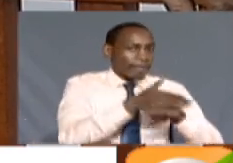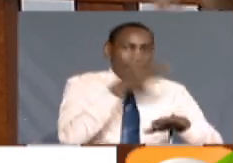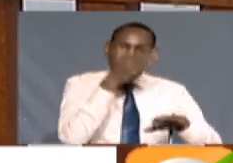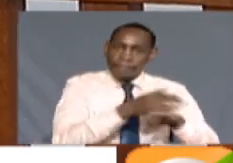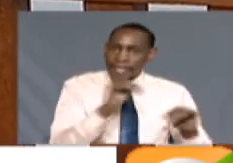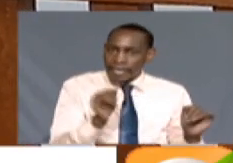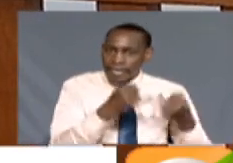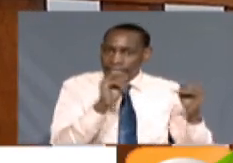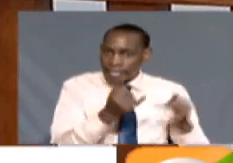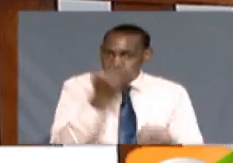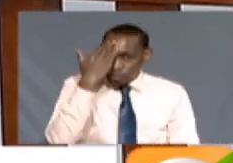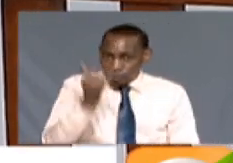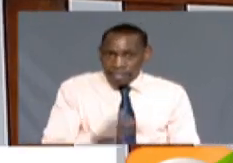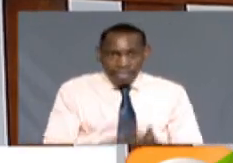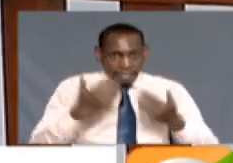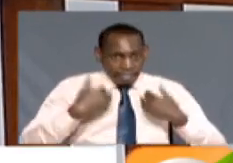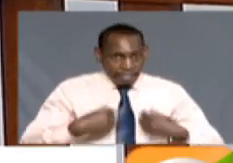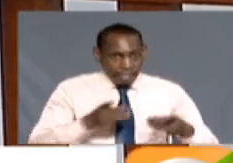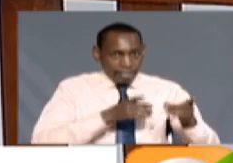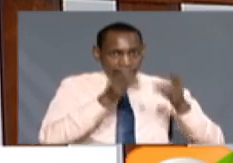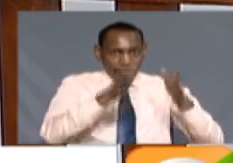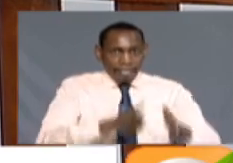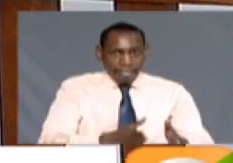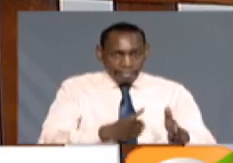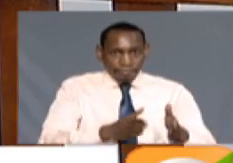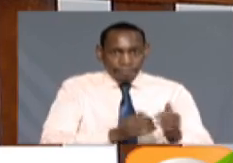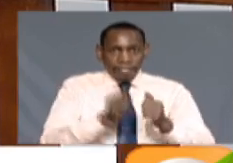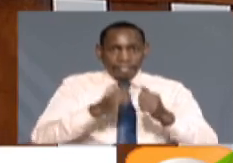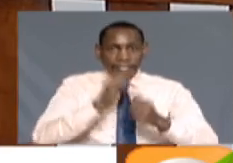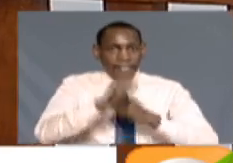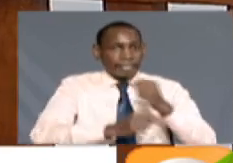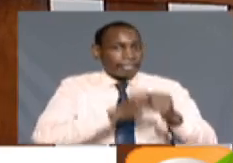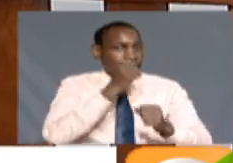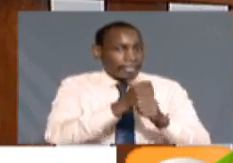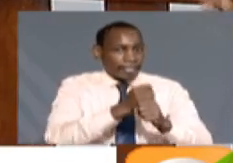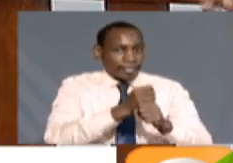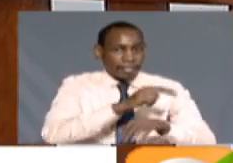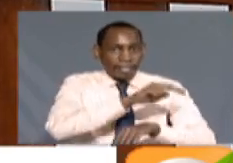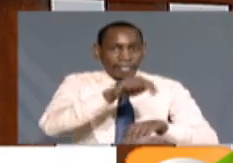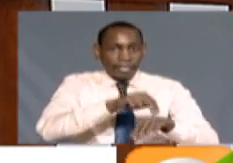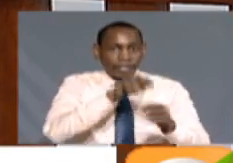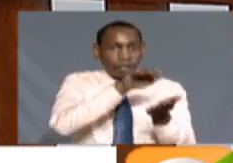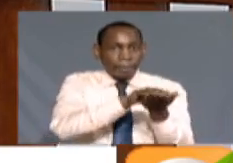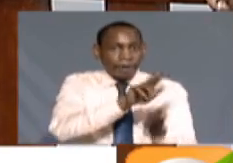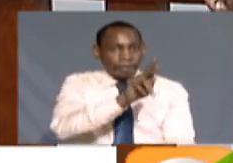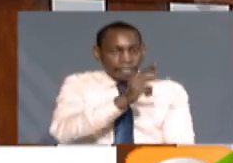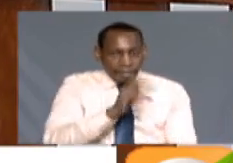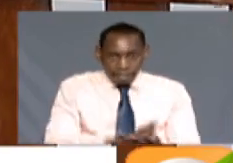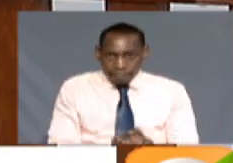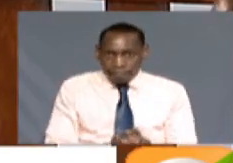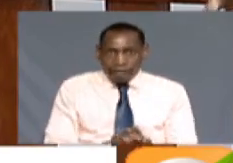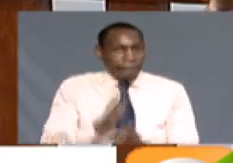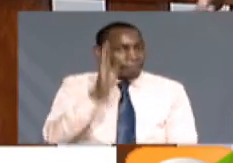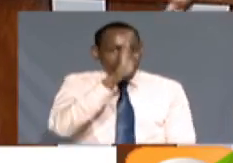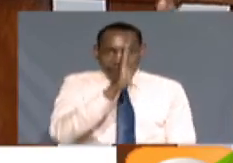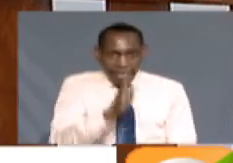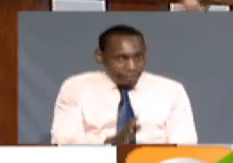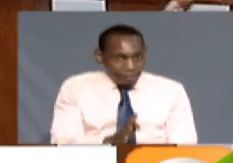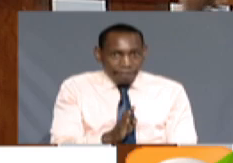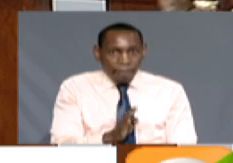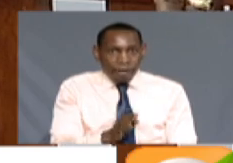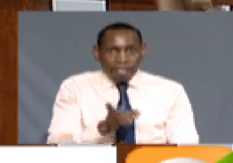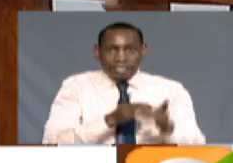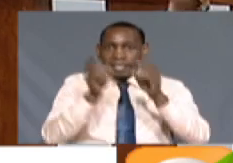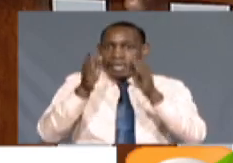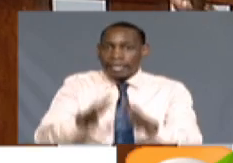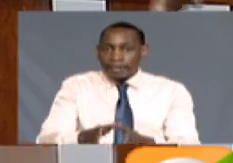Mm. Because I have been a director for 16 years in National Bank of Kenya. NBK, yes. I have never been a